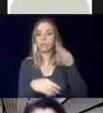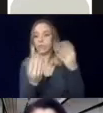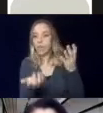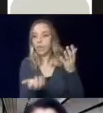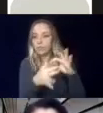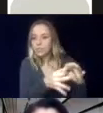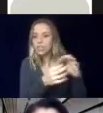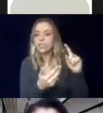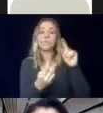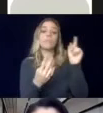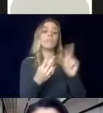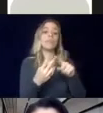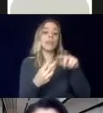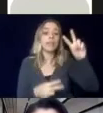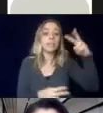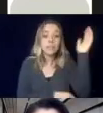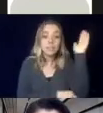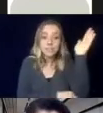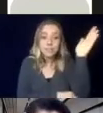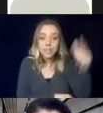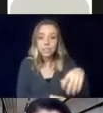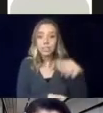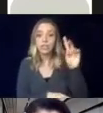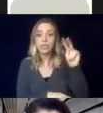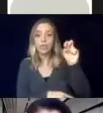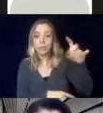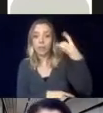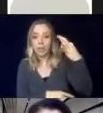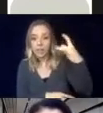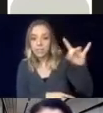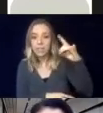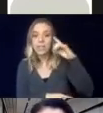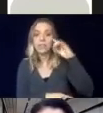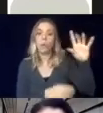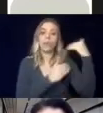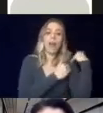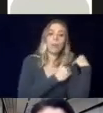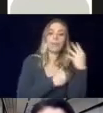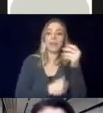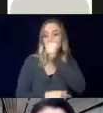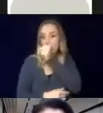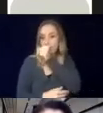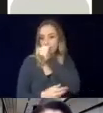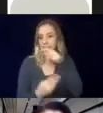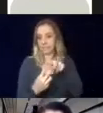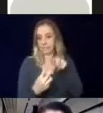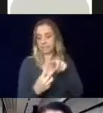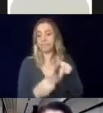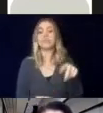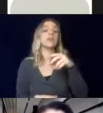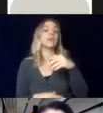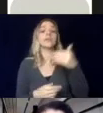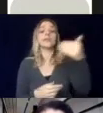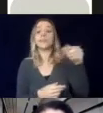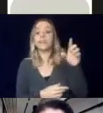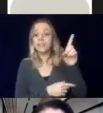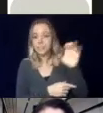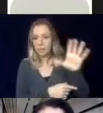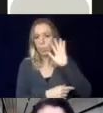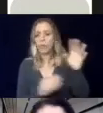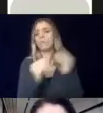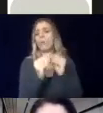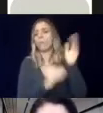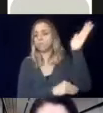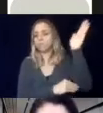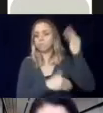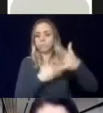November 18th, and we'll talk about liability and privacy. And then we'll also have another session in December and continuing on